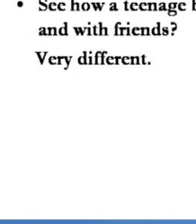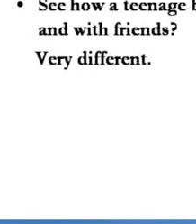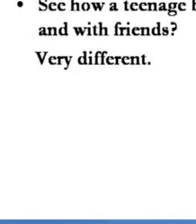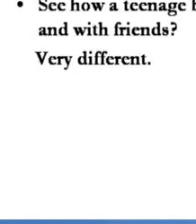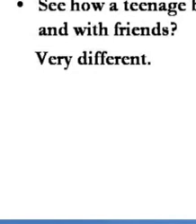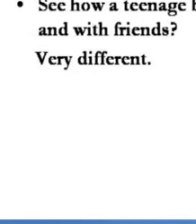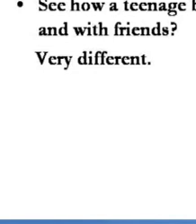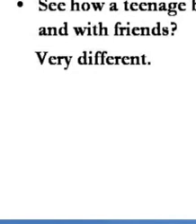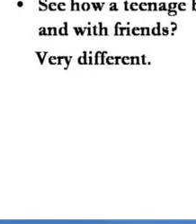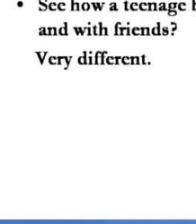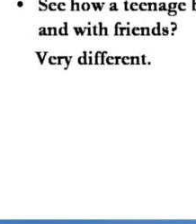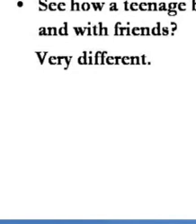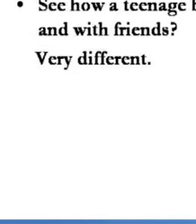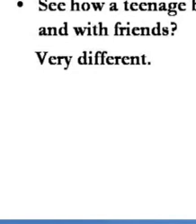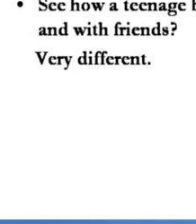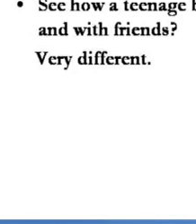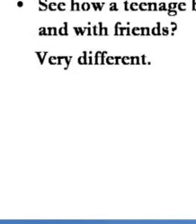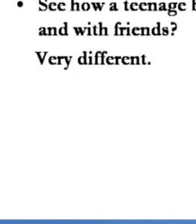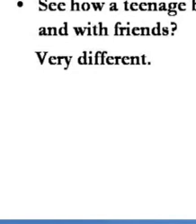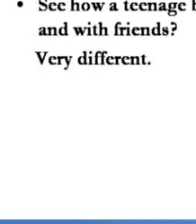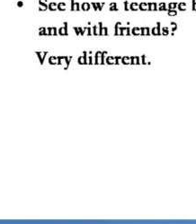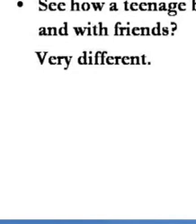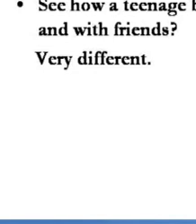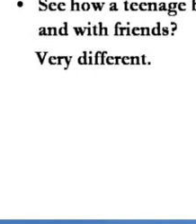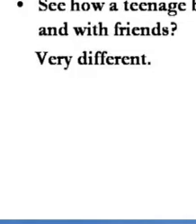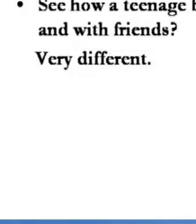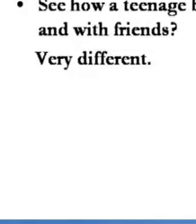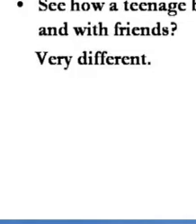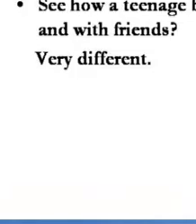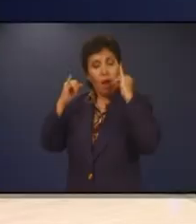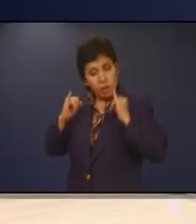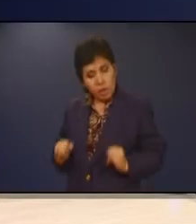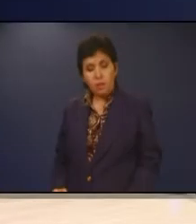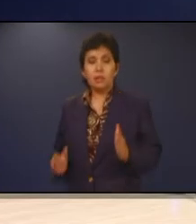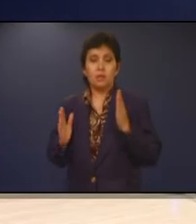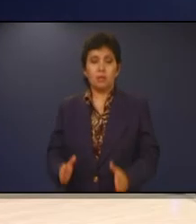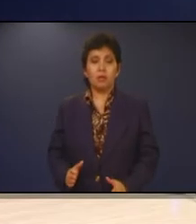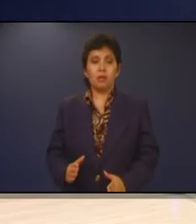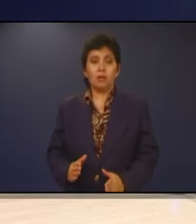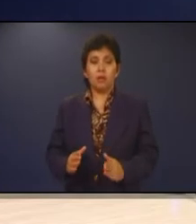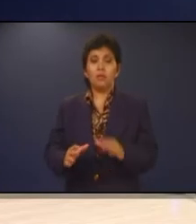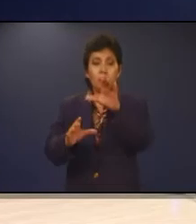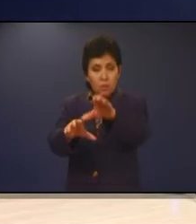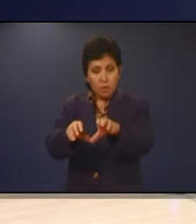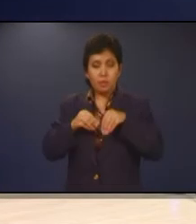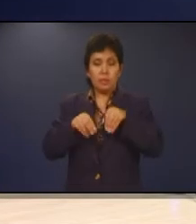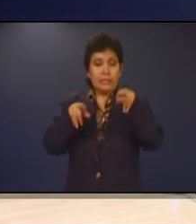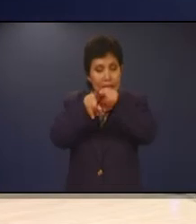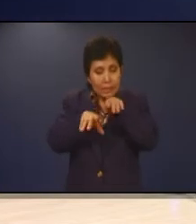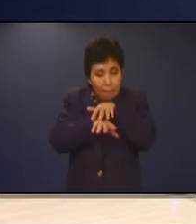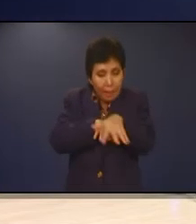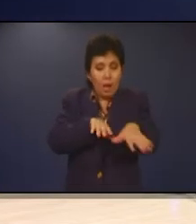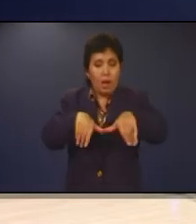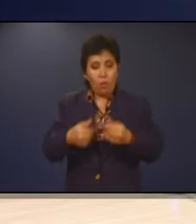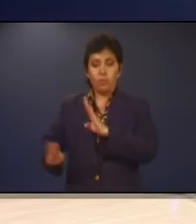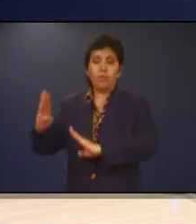and consequently behaving in line with this social identity because you perceive yourself as a member